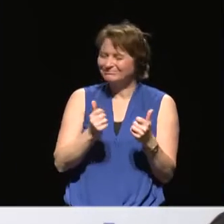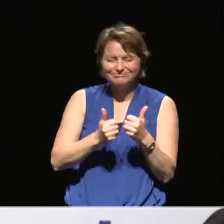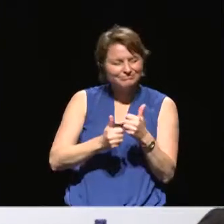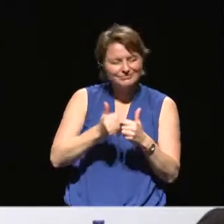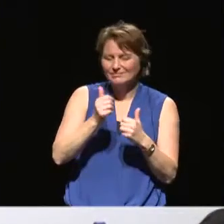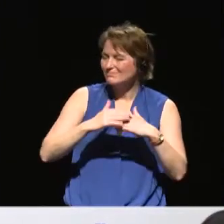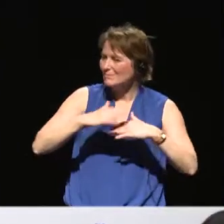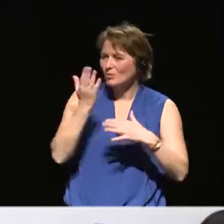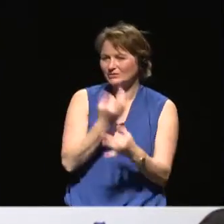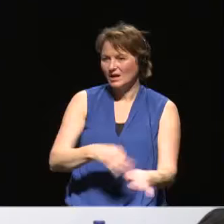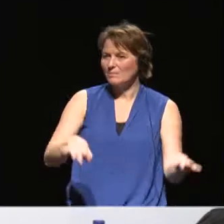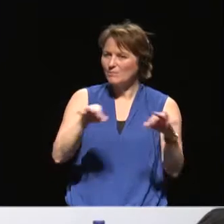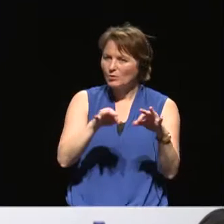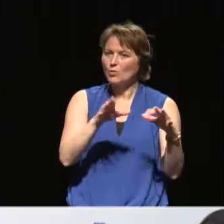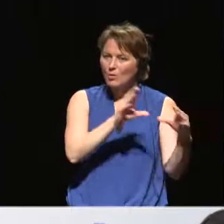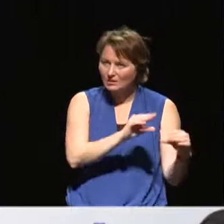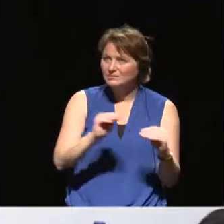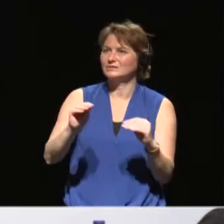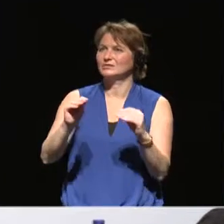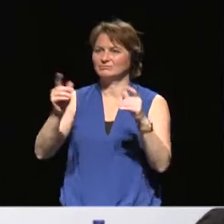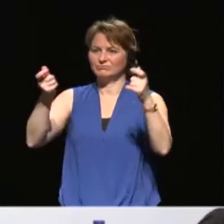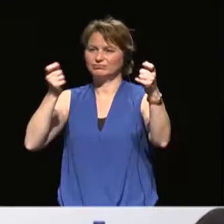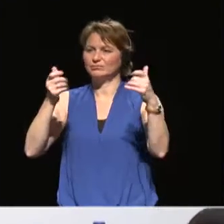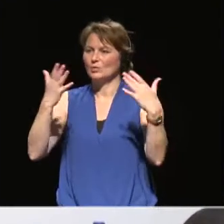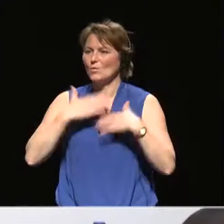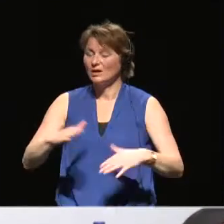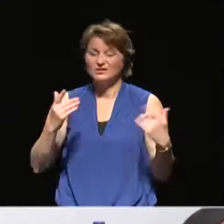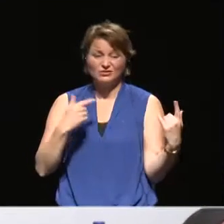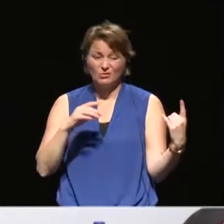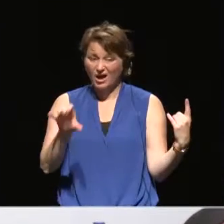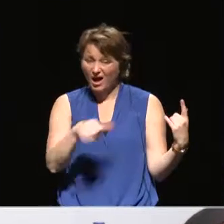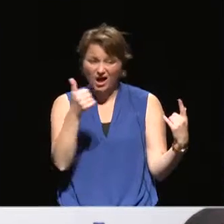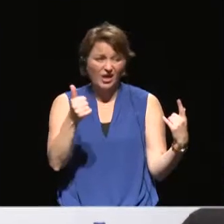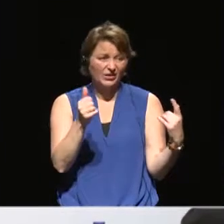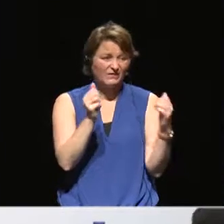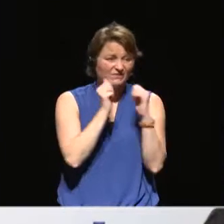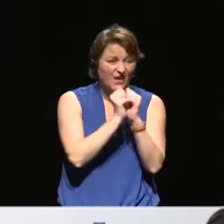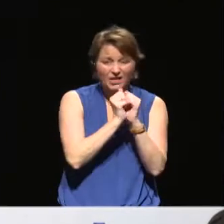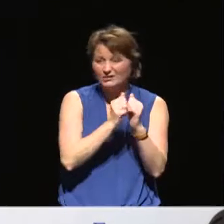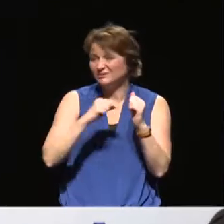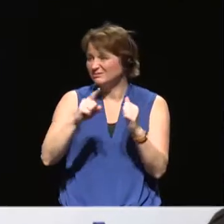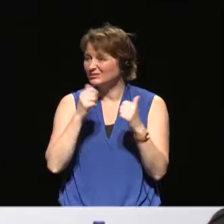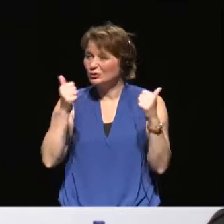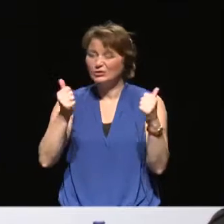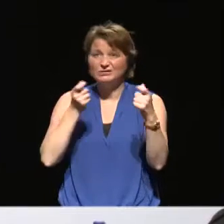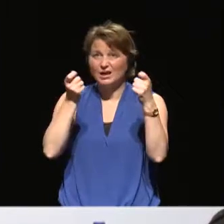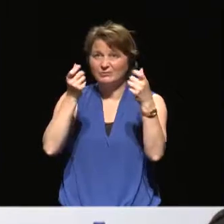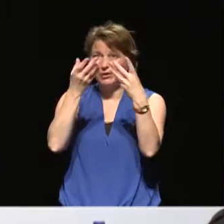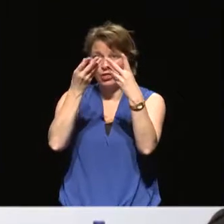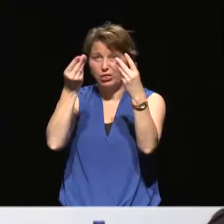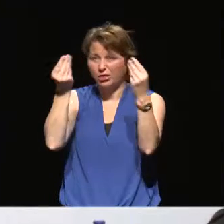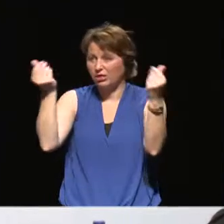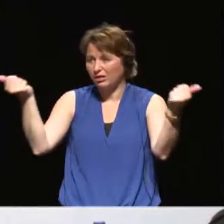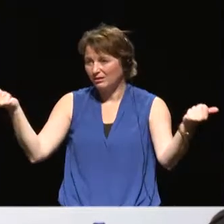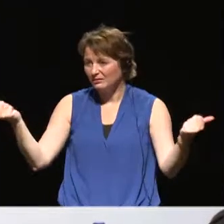it subverts all other values of good governance. Coming back